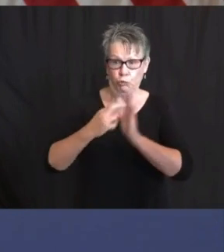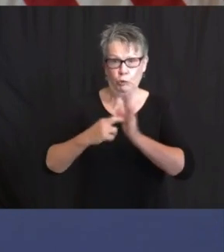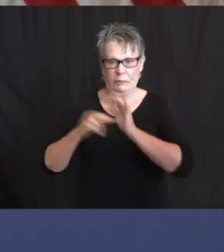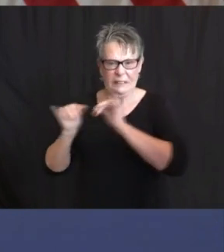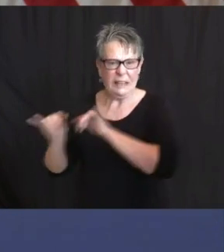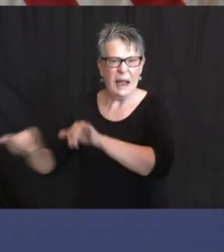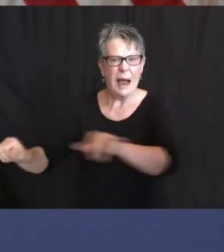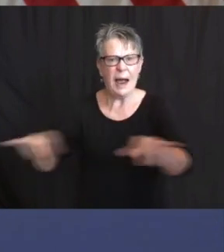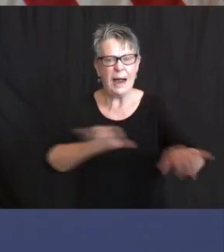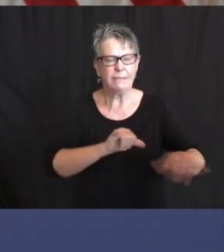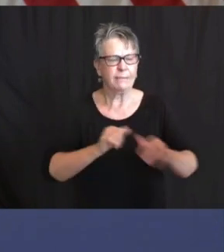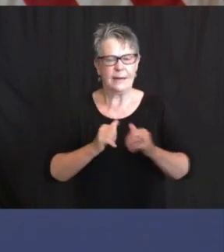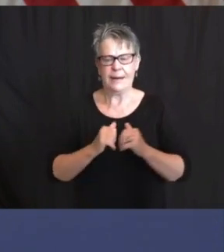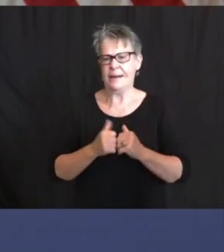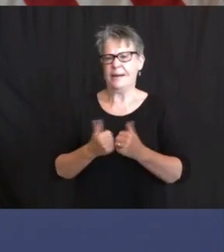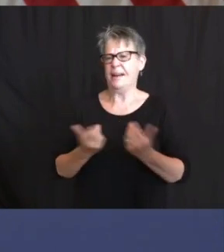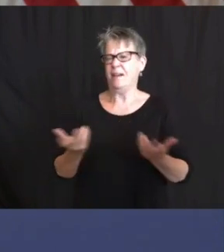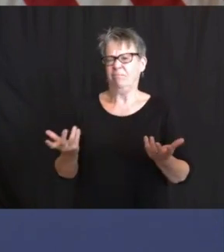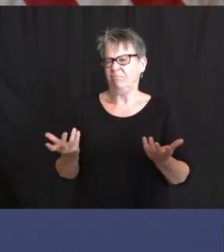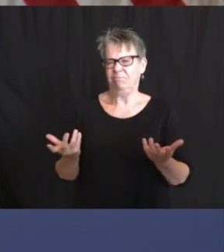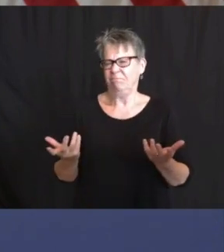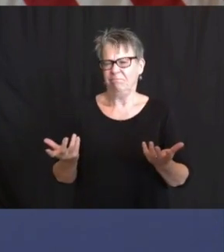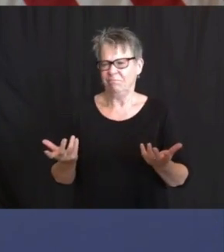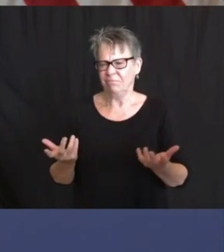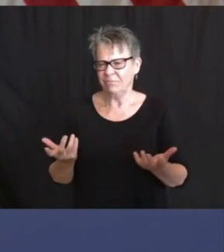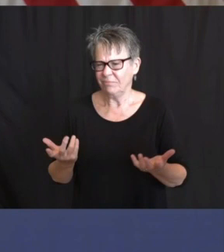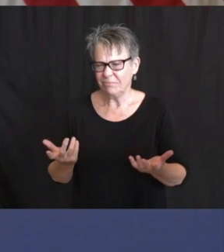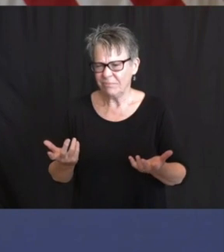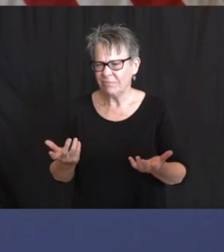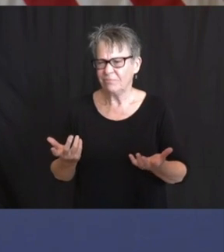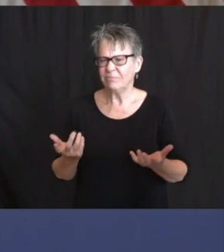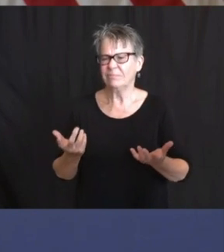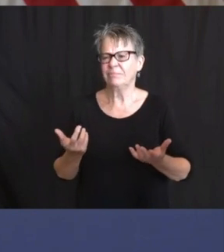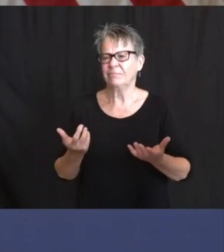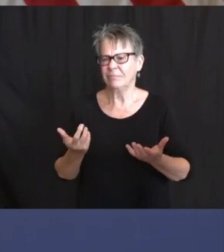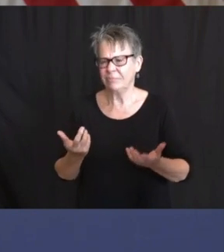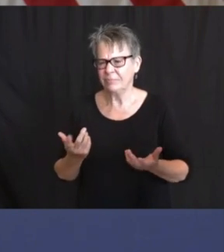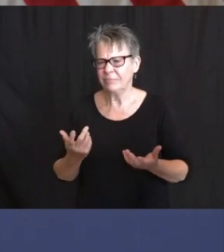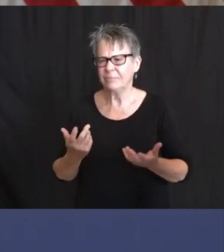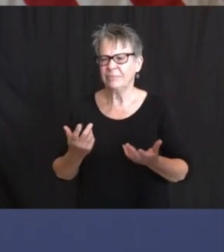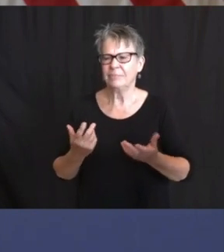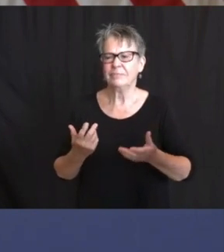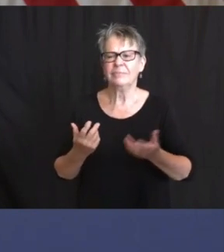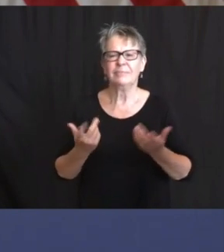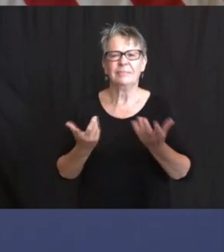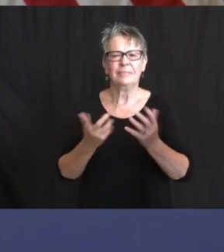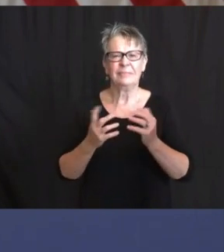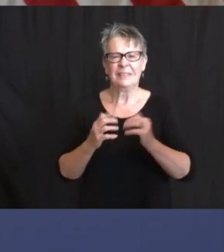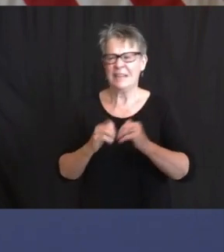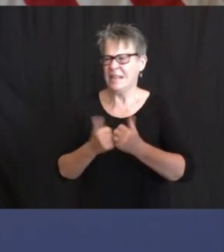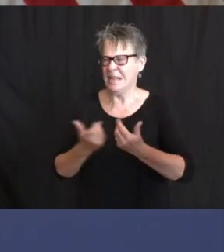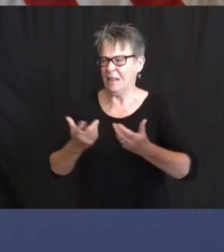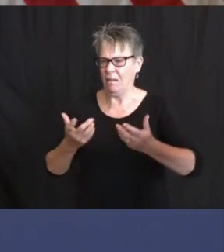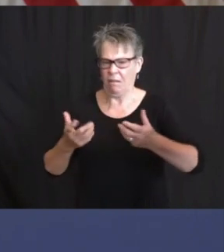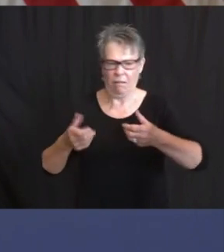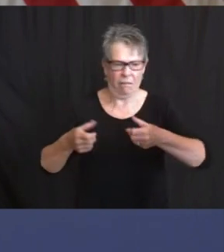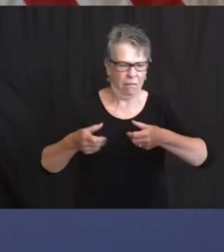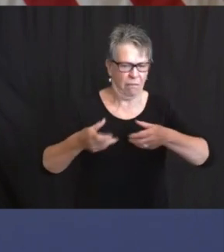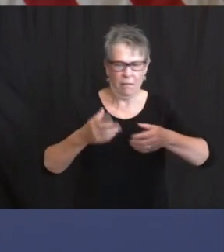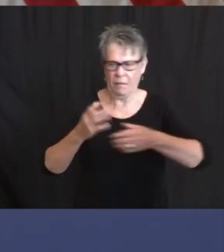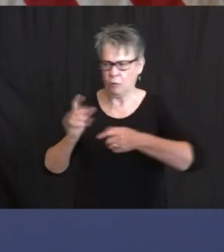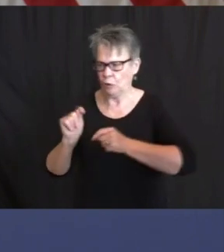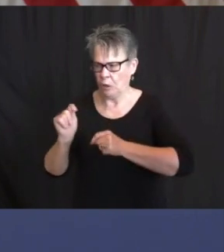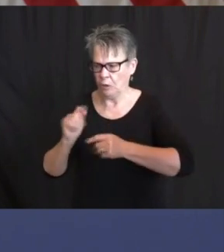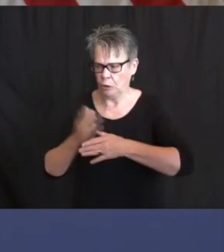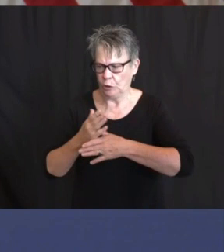your personal items on shared spaces, more frequent cleanings than we're used to. Also orientation, I think we may remember for those